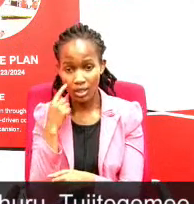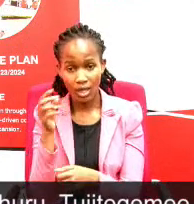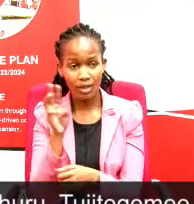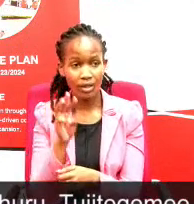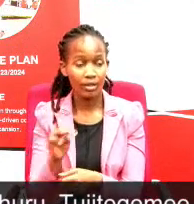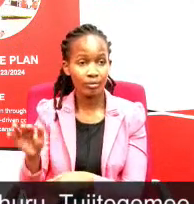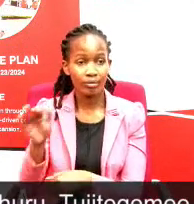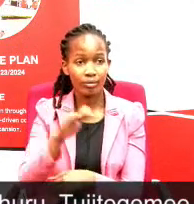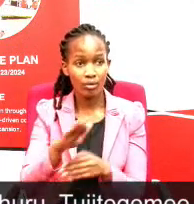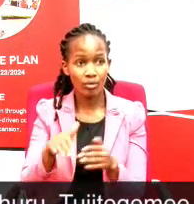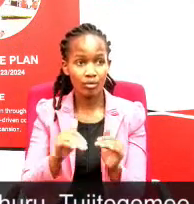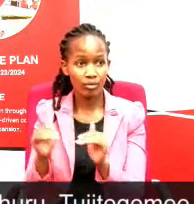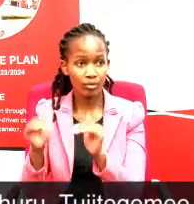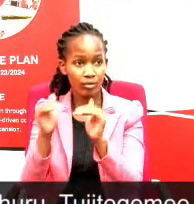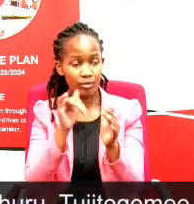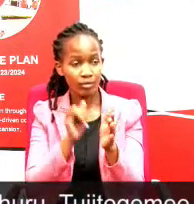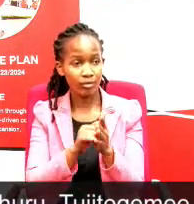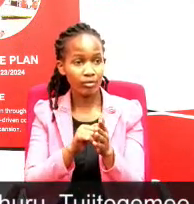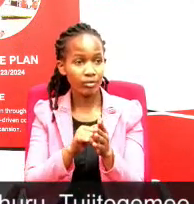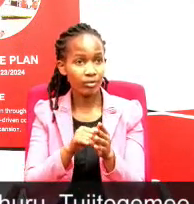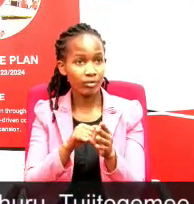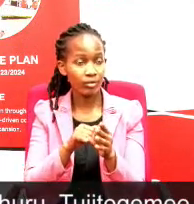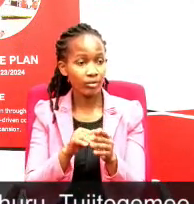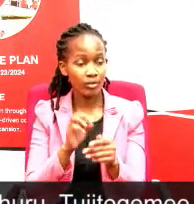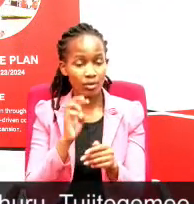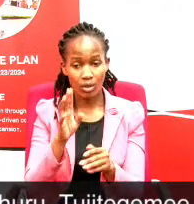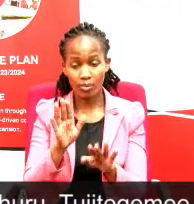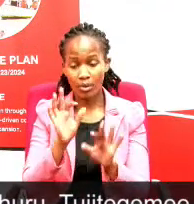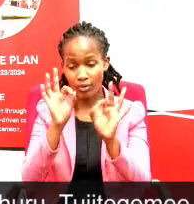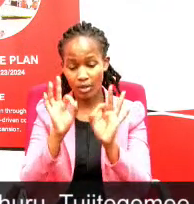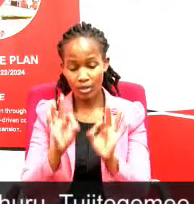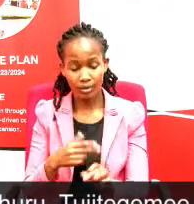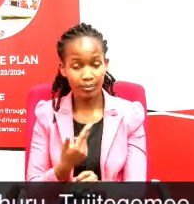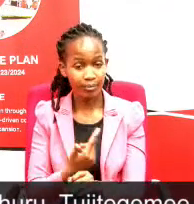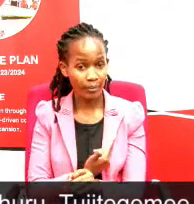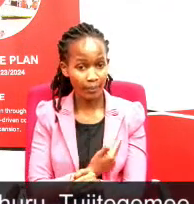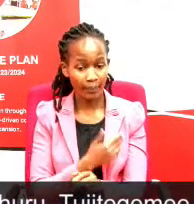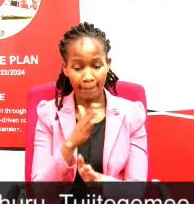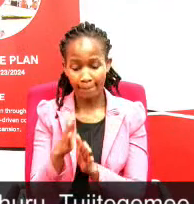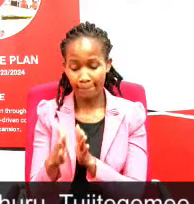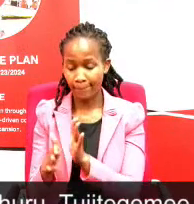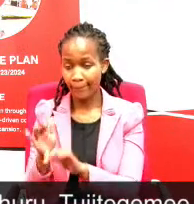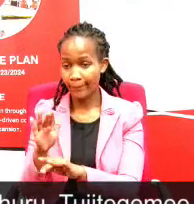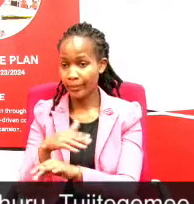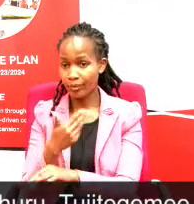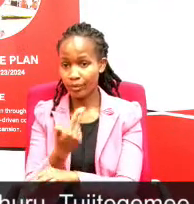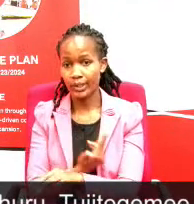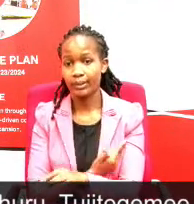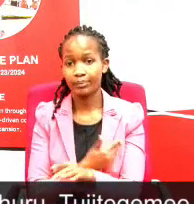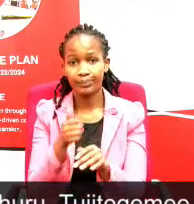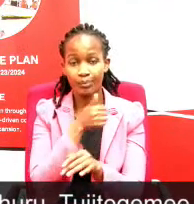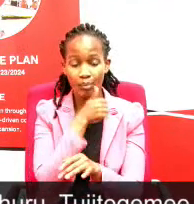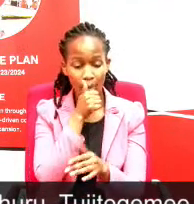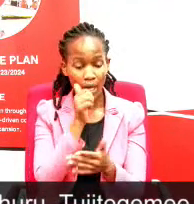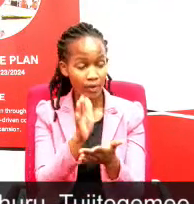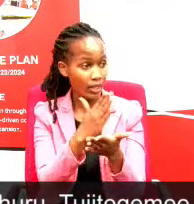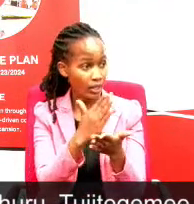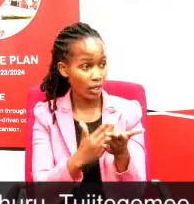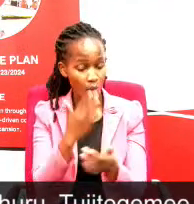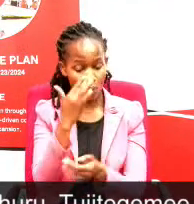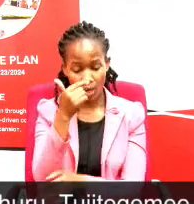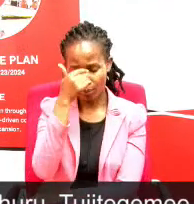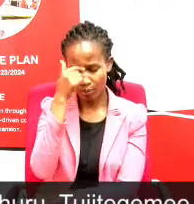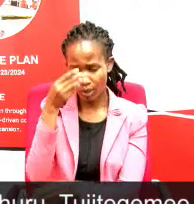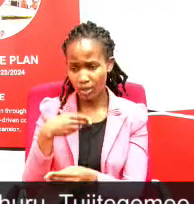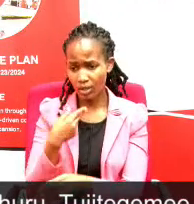every level, that implementation would be fantastic for us. The strategic plan is also good for us as private sector because